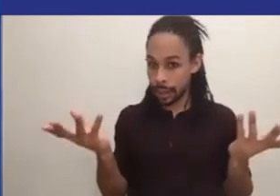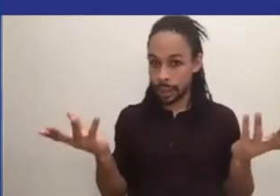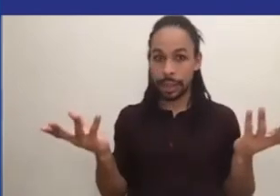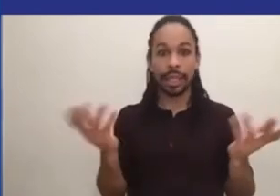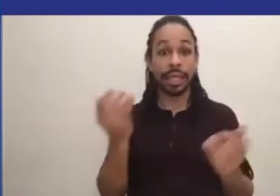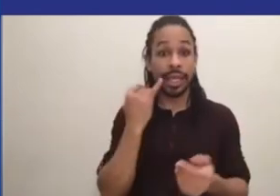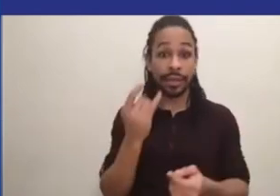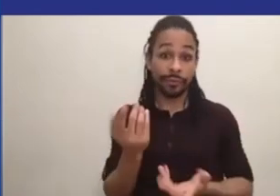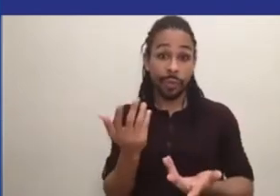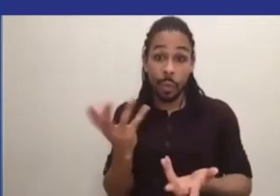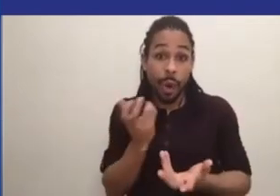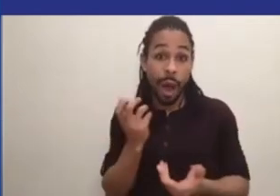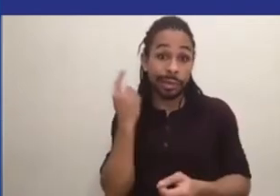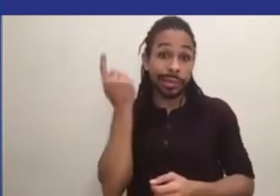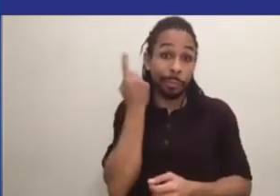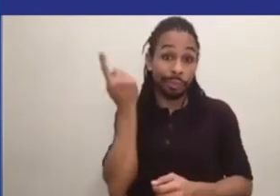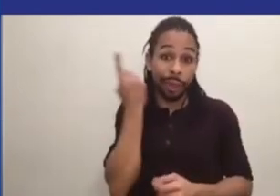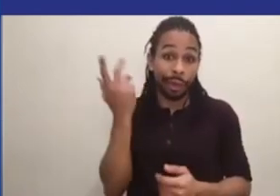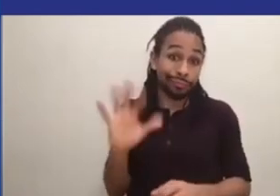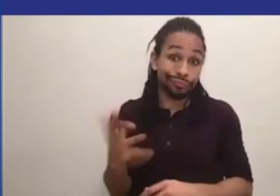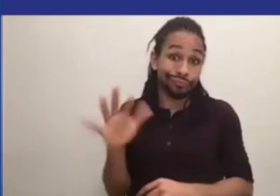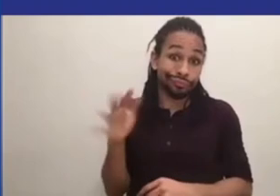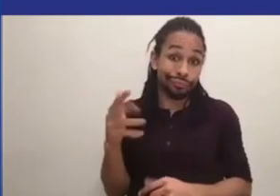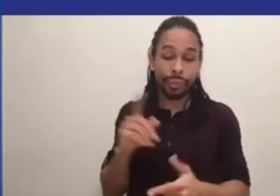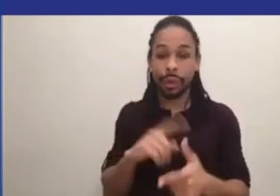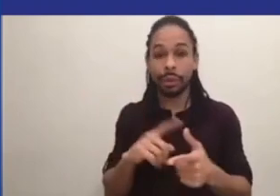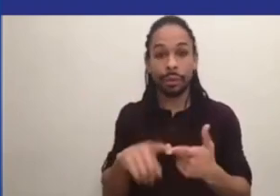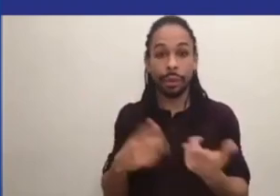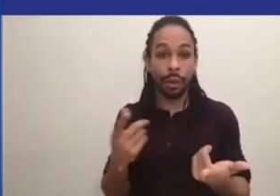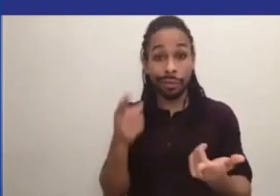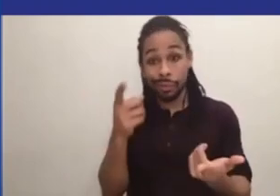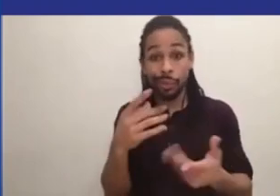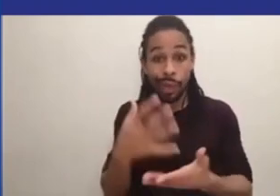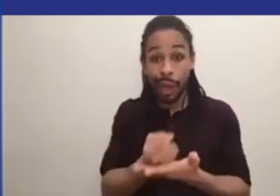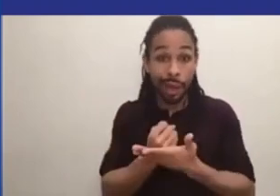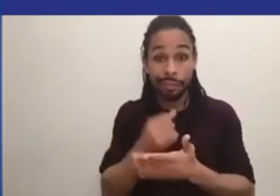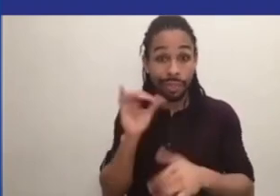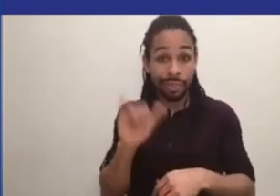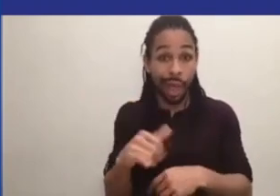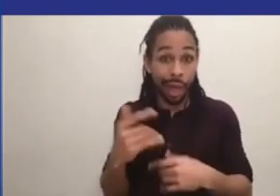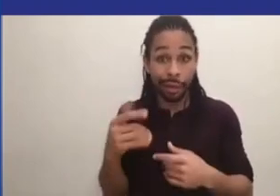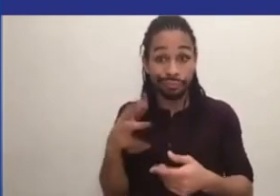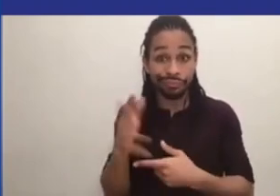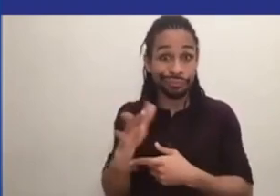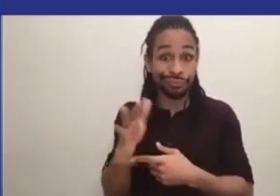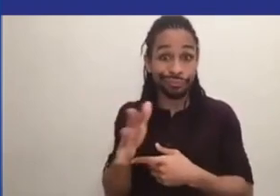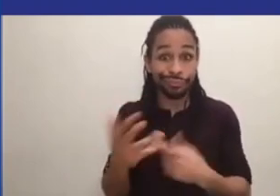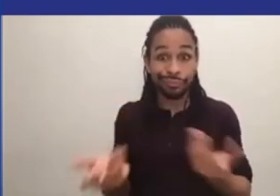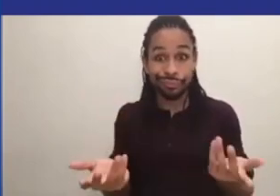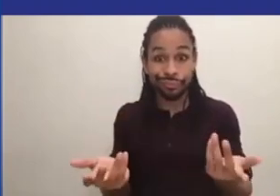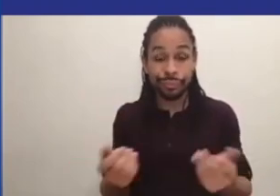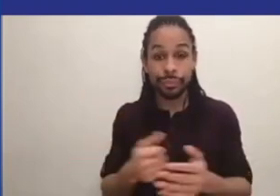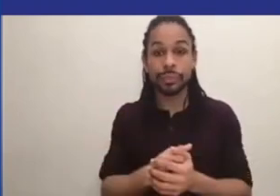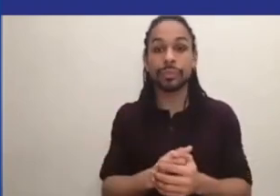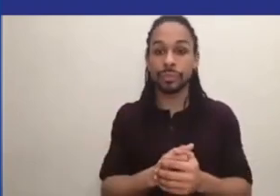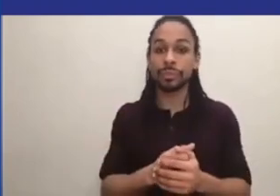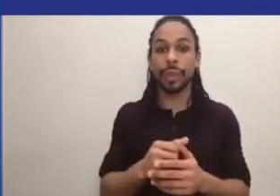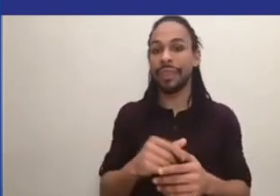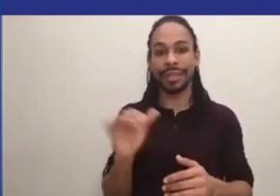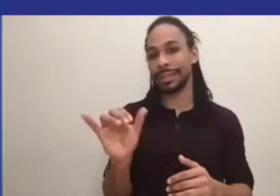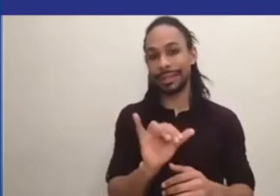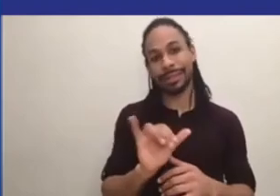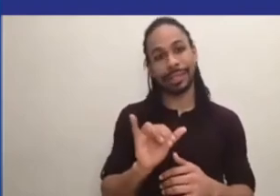get such as, you know, and I think that goes hand in hand with this conversation, you